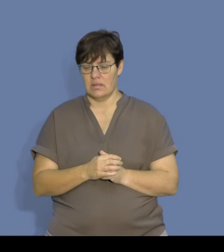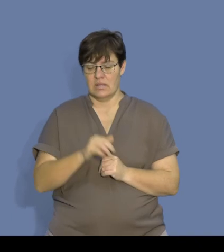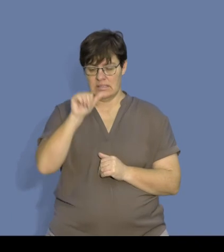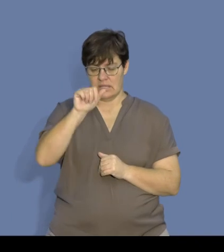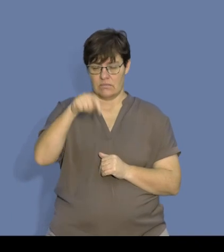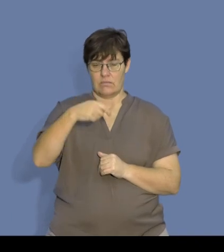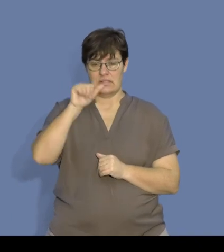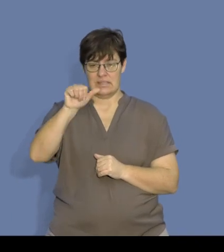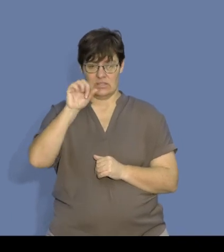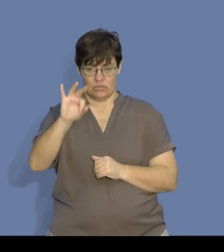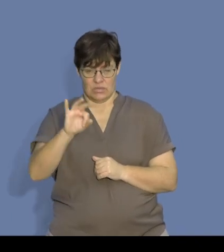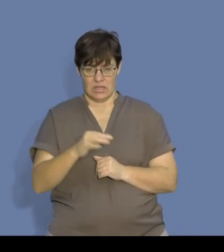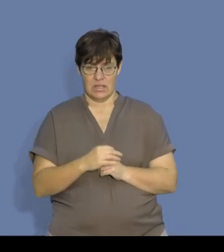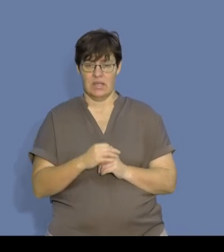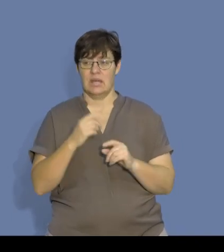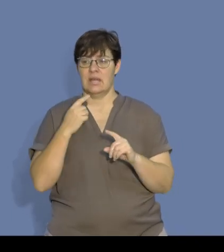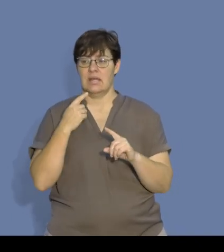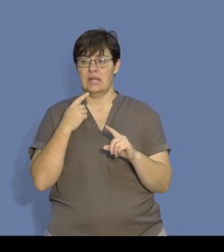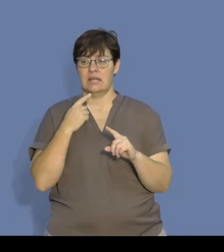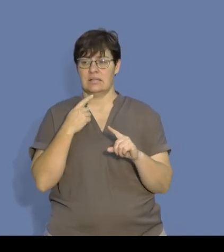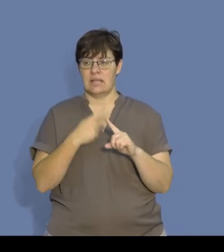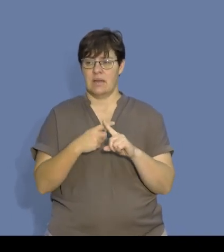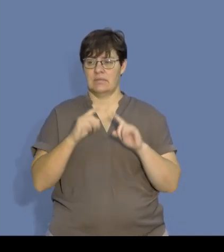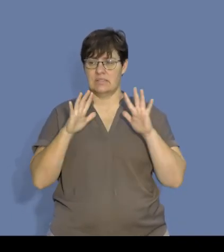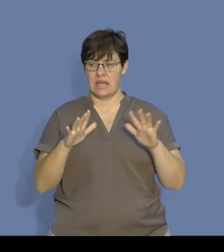6,63 times 10 to the minus 34.